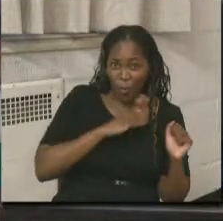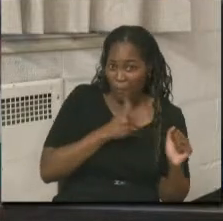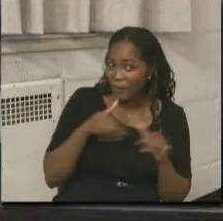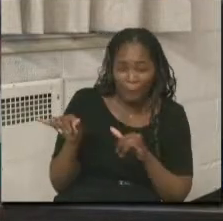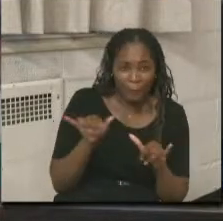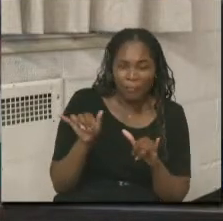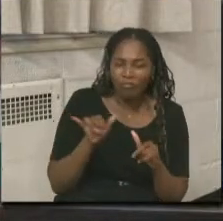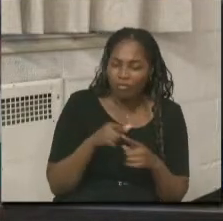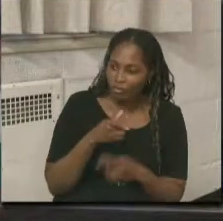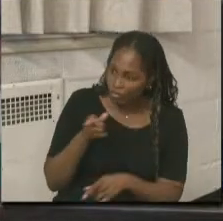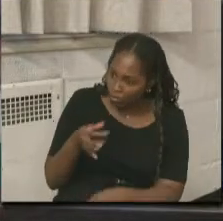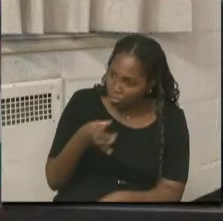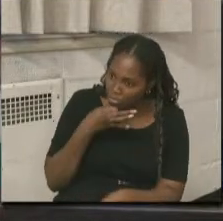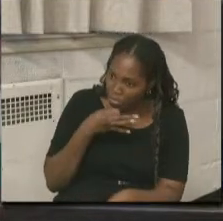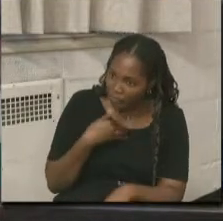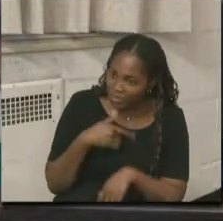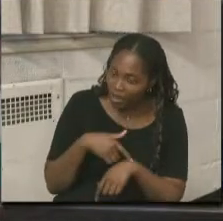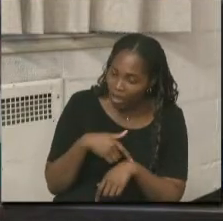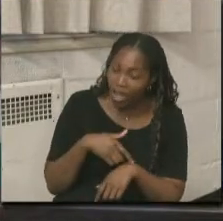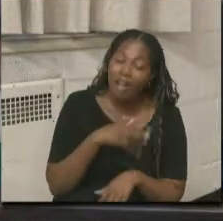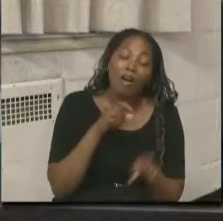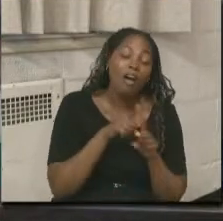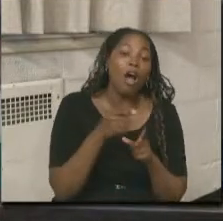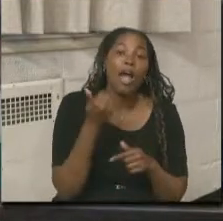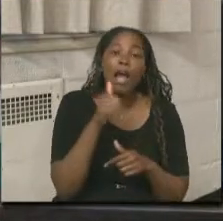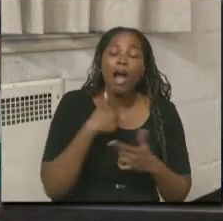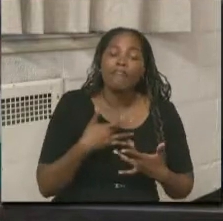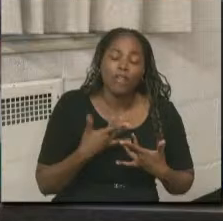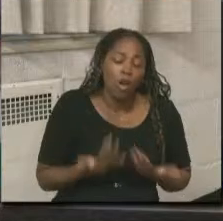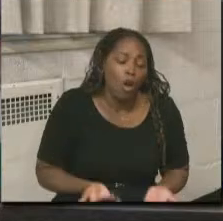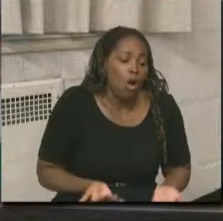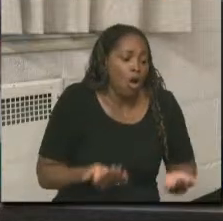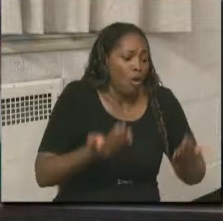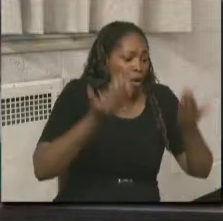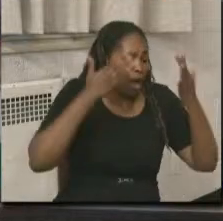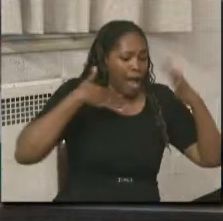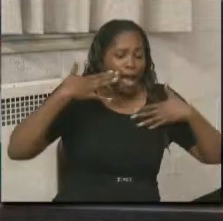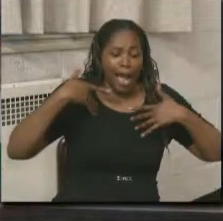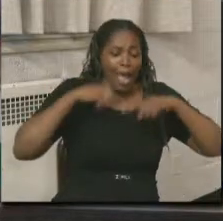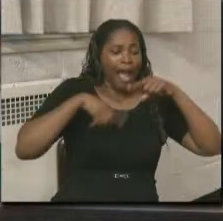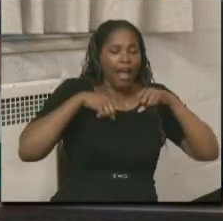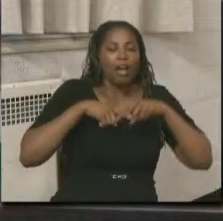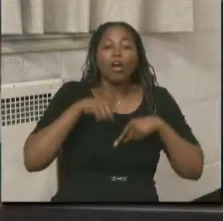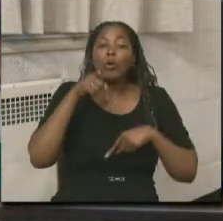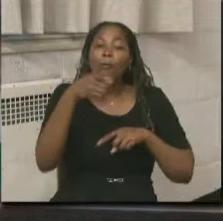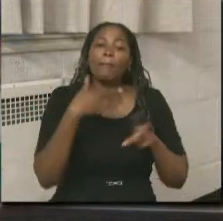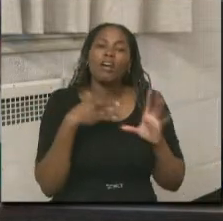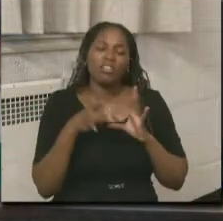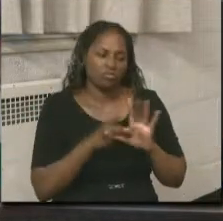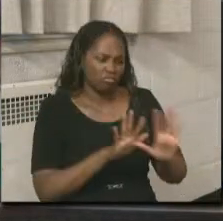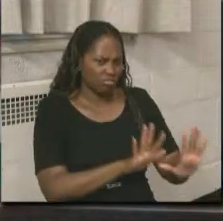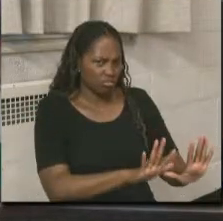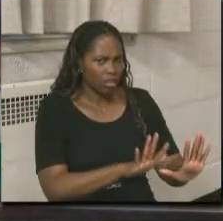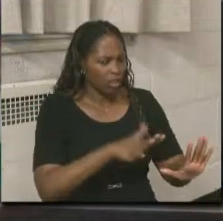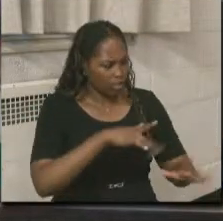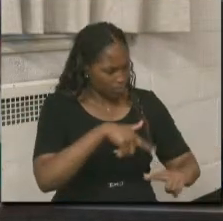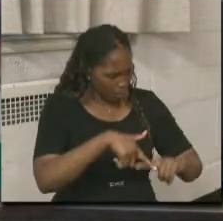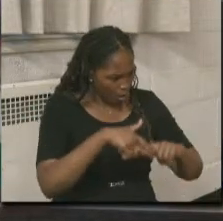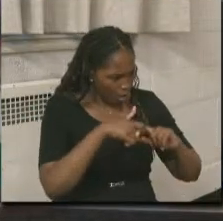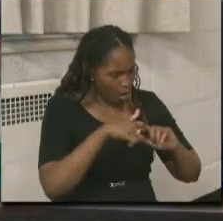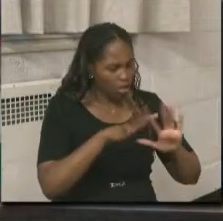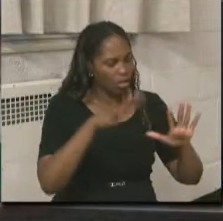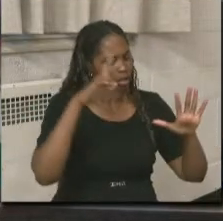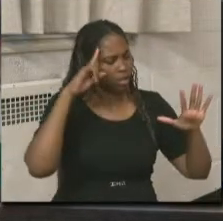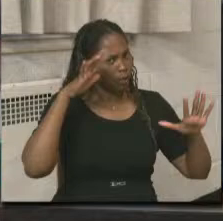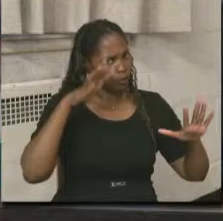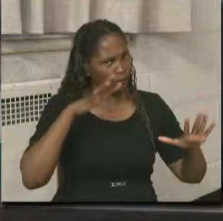greatness. And anytime when I was overwhelmed, you had always told me it's okay to take a step back. You never pushed me beyond my limit. You always gave me